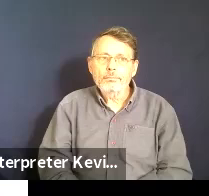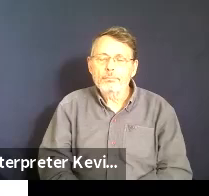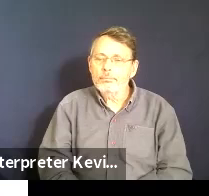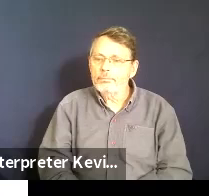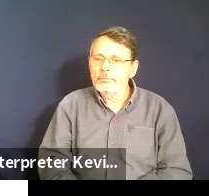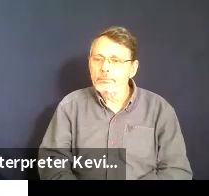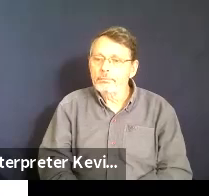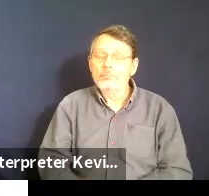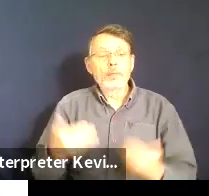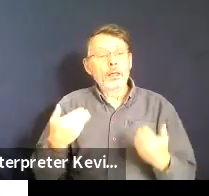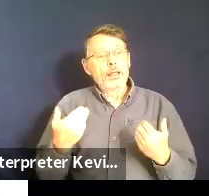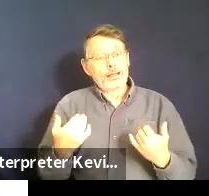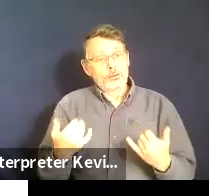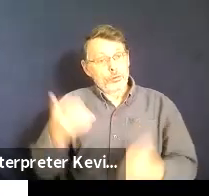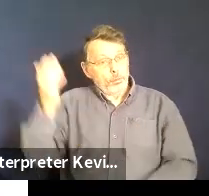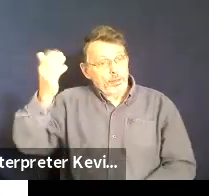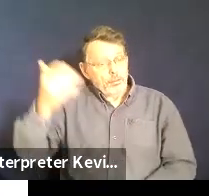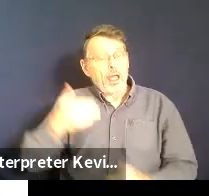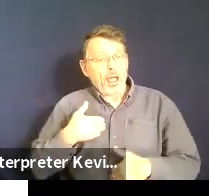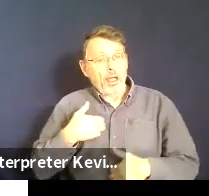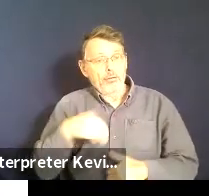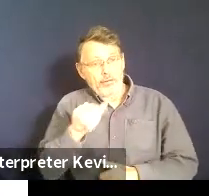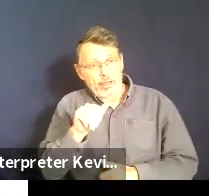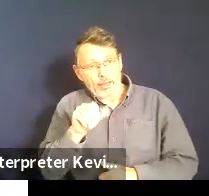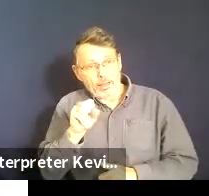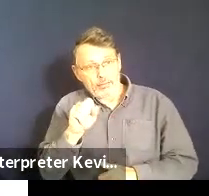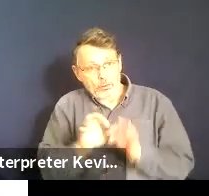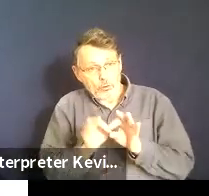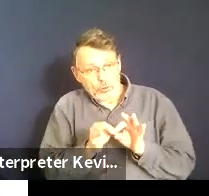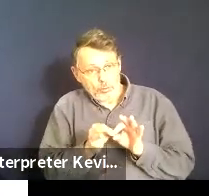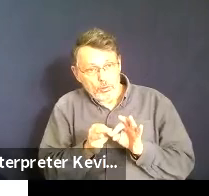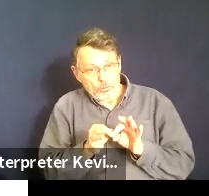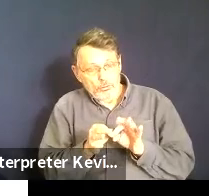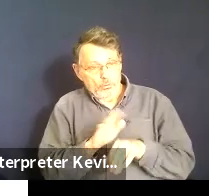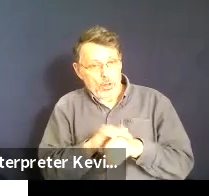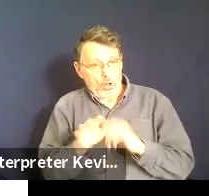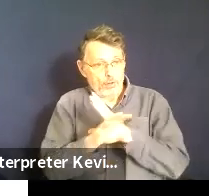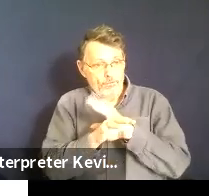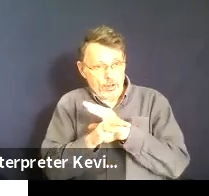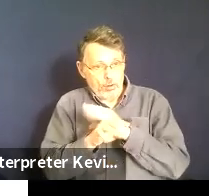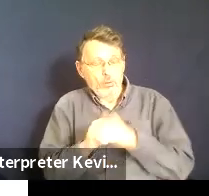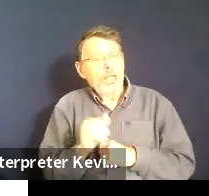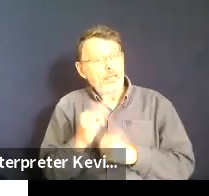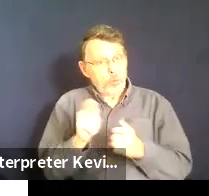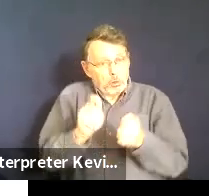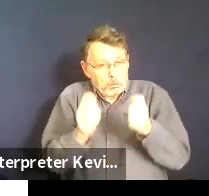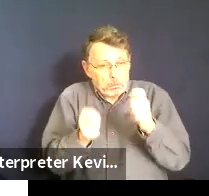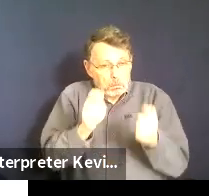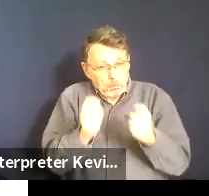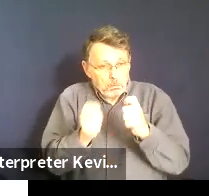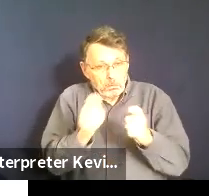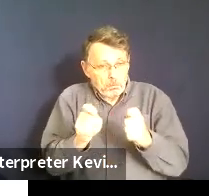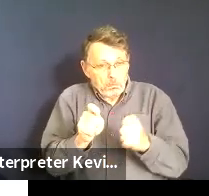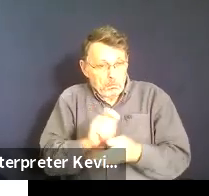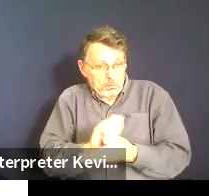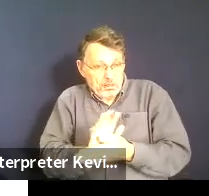This presentation also has ASL interpreters on video. If you would like to adjust the video on your screen, go to the